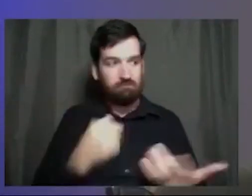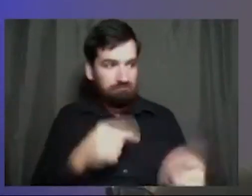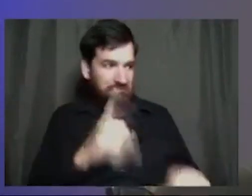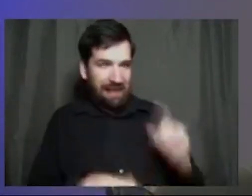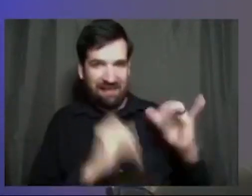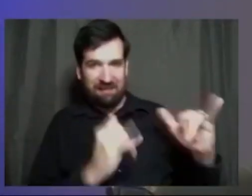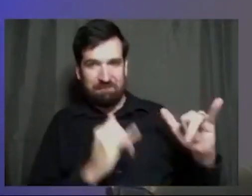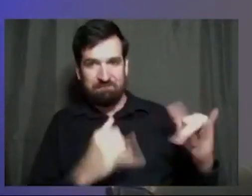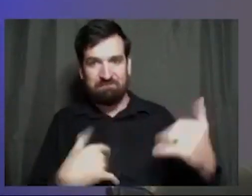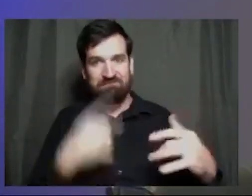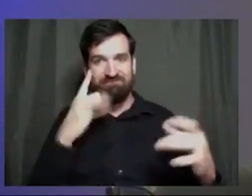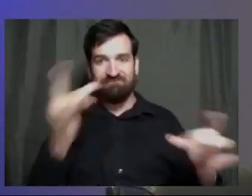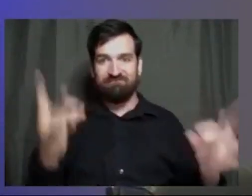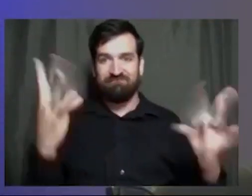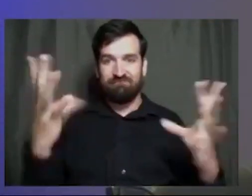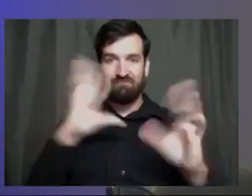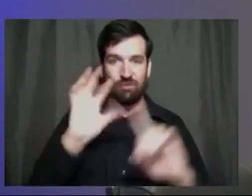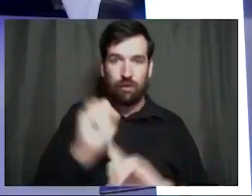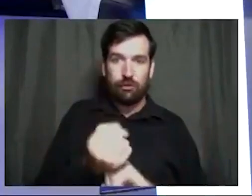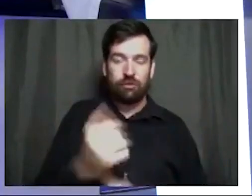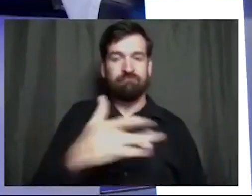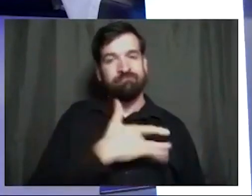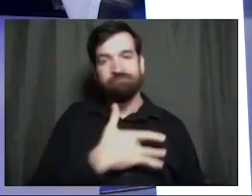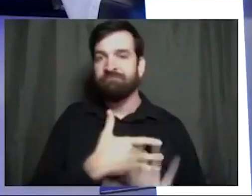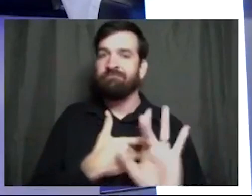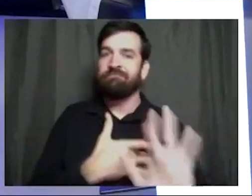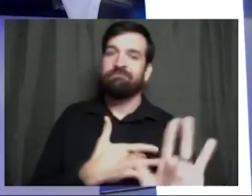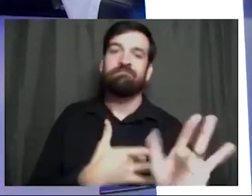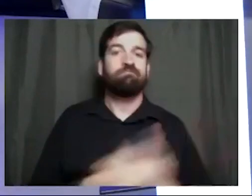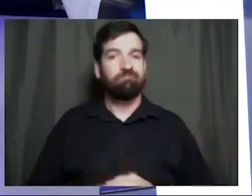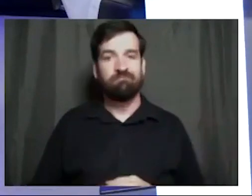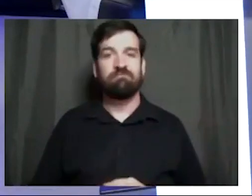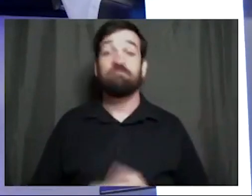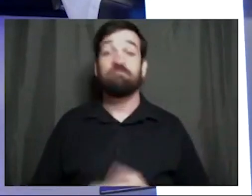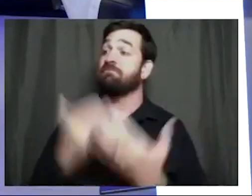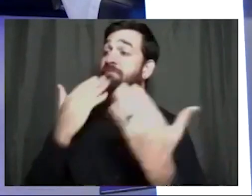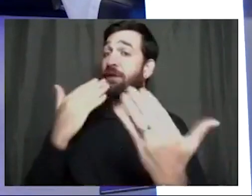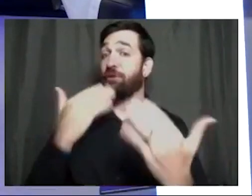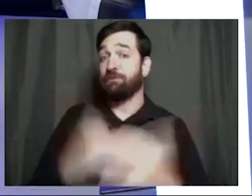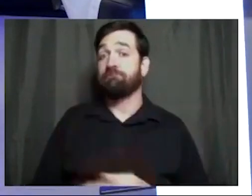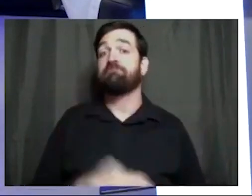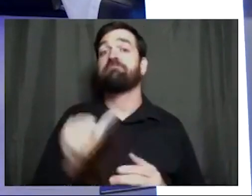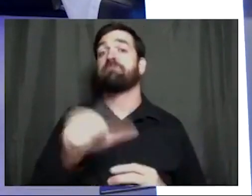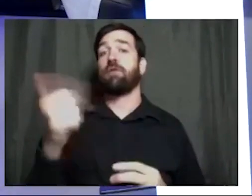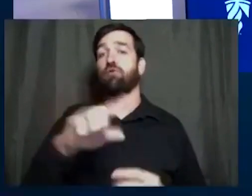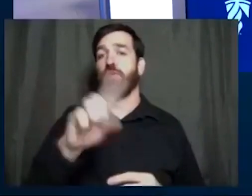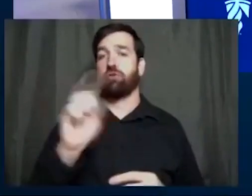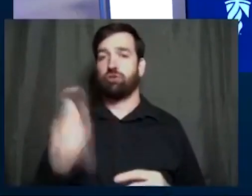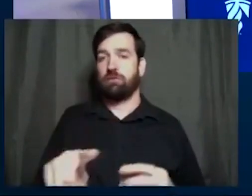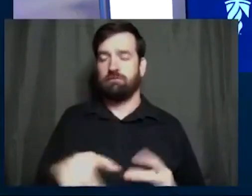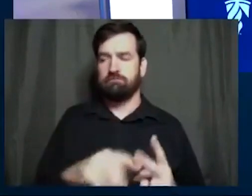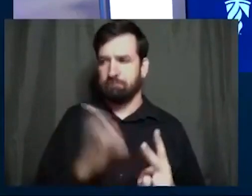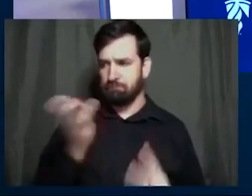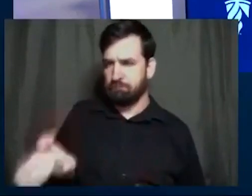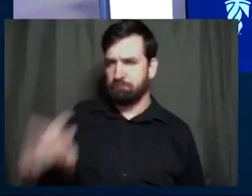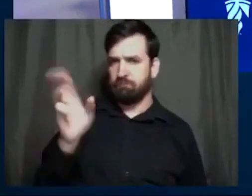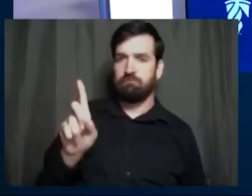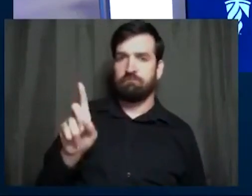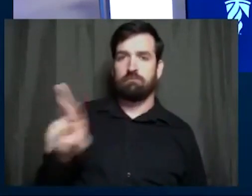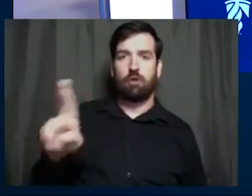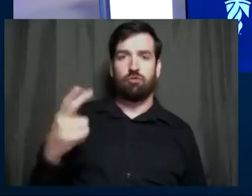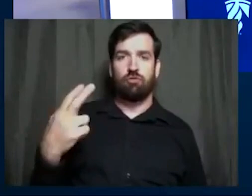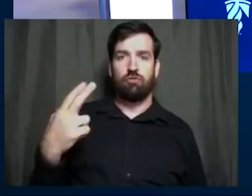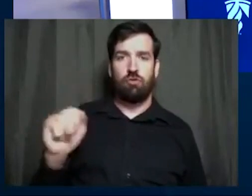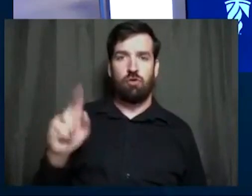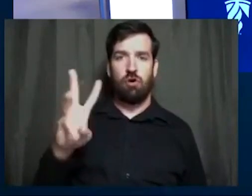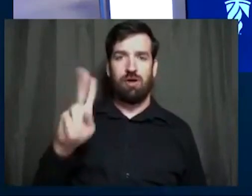terrible situation, and my heart goes out to them. All right, thank you for that. I have another question, though, and I think I'm going to direct this towards Dr. Hawkinson. This is from Jason at the